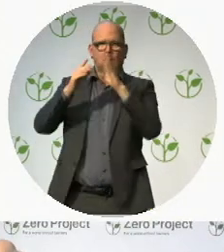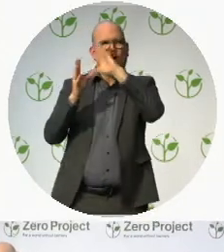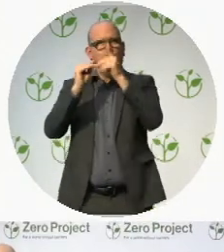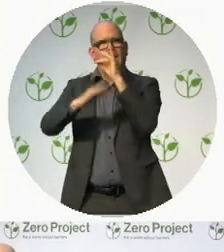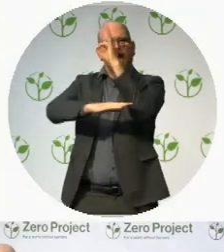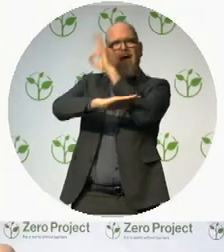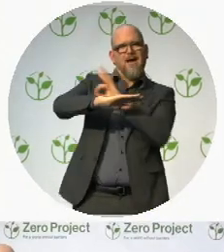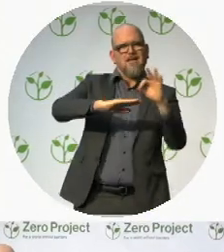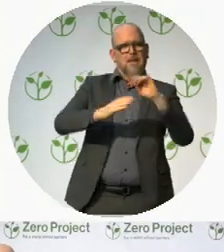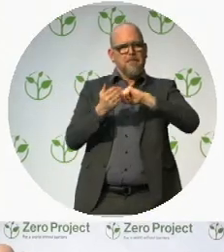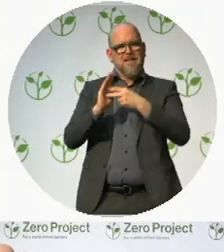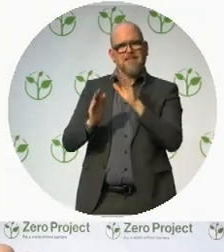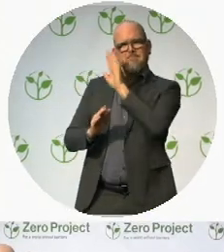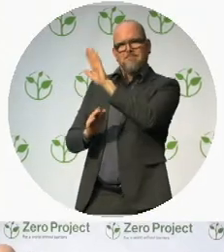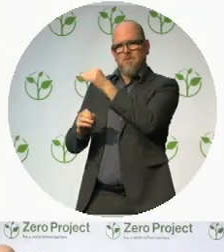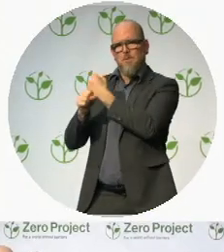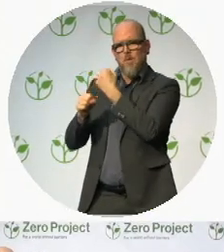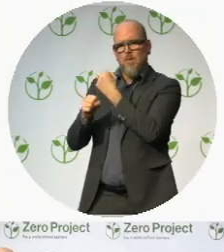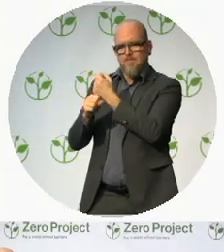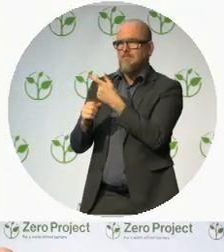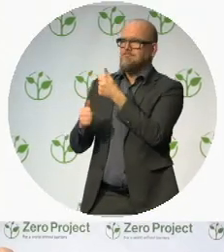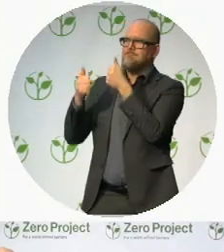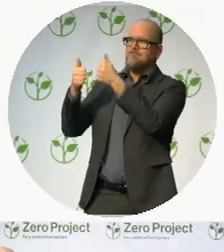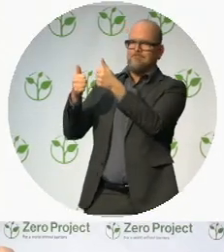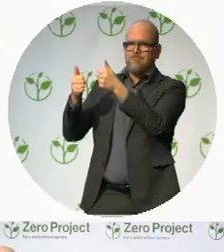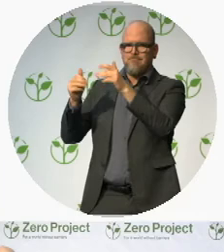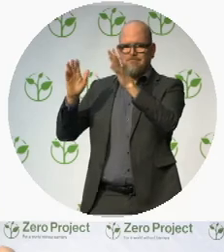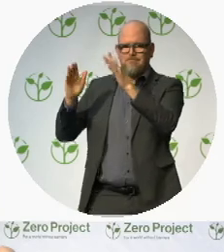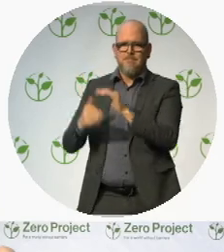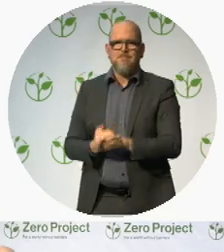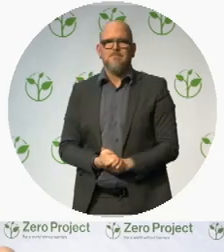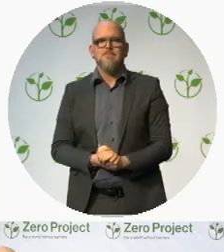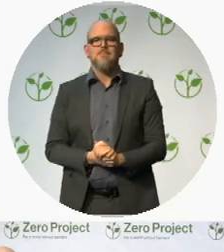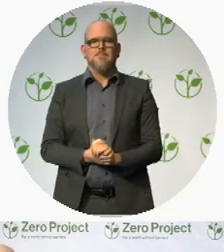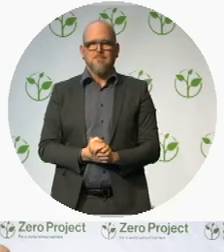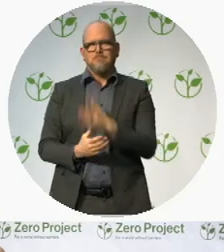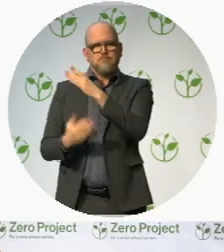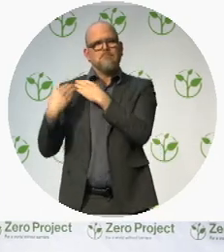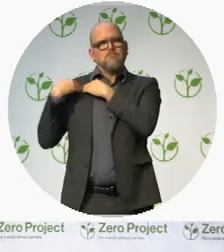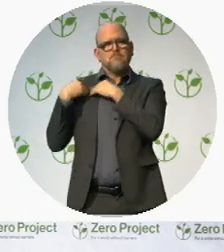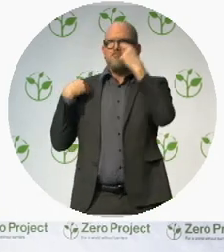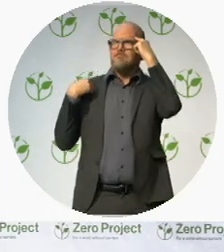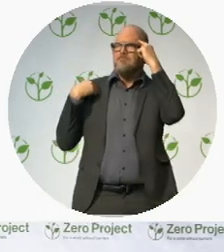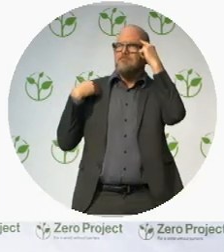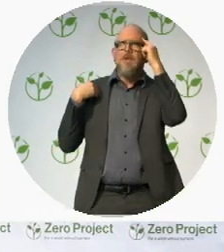universal design requirements in their areas of responsibilities by 2025.